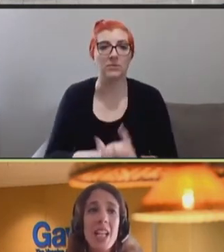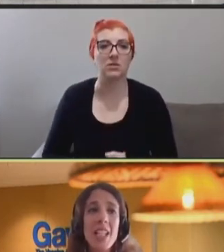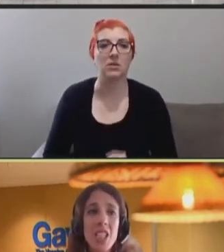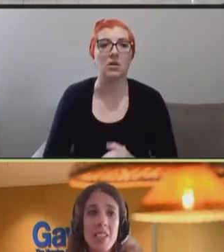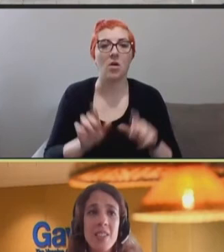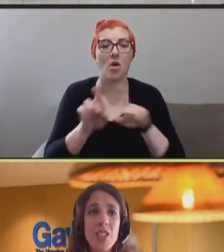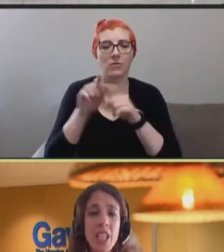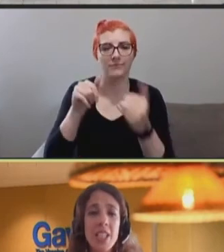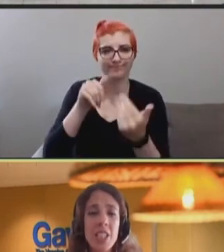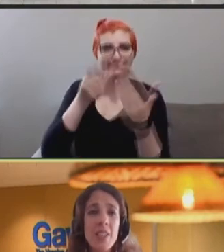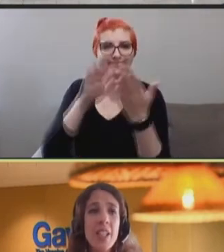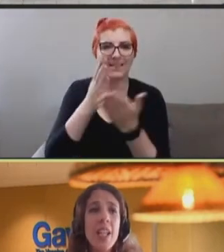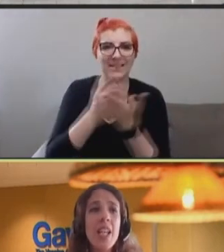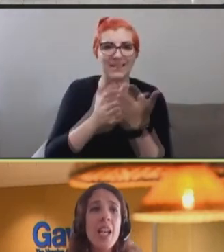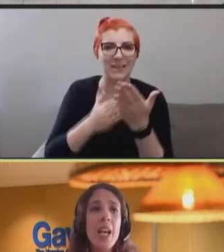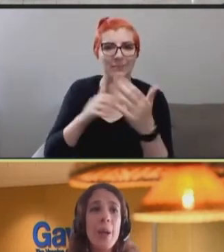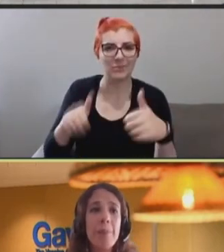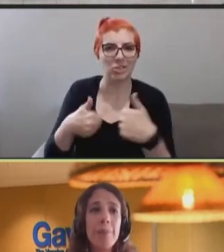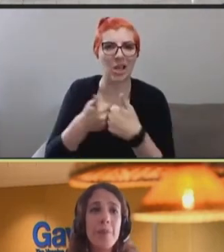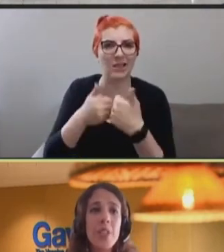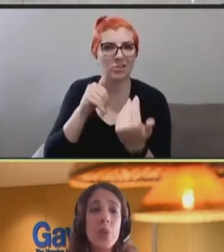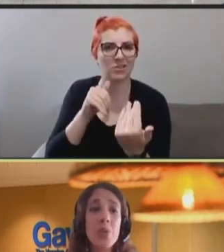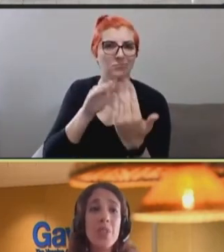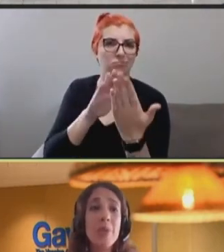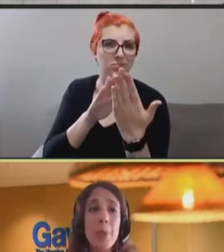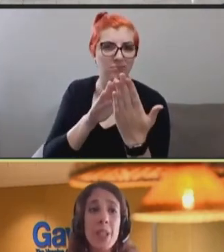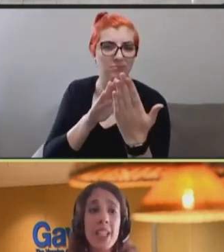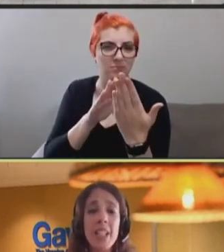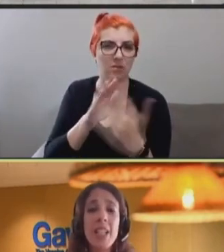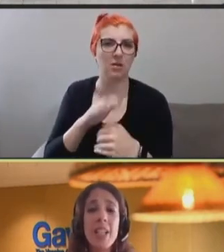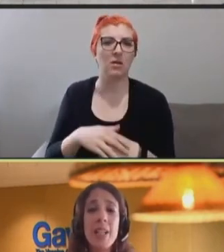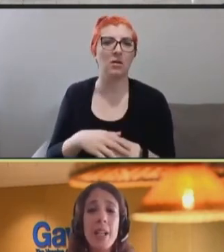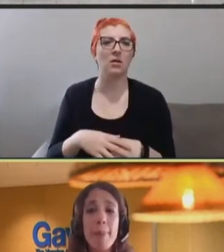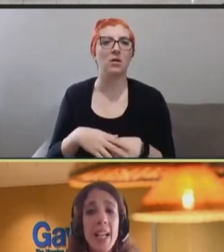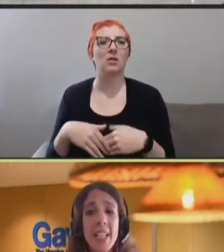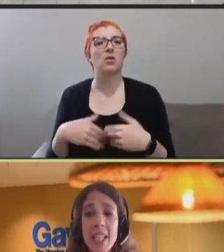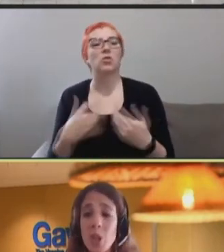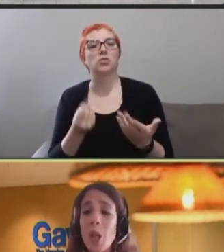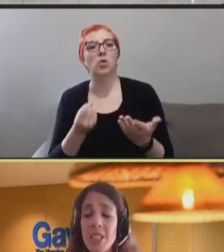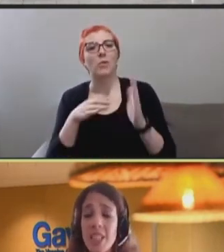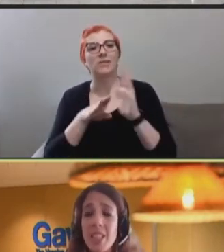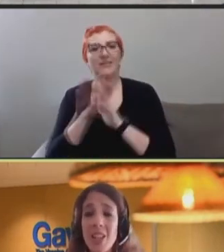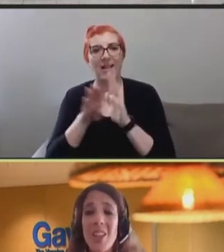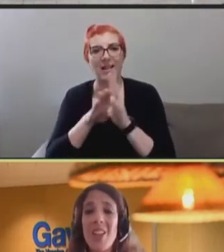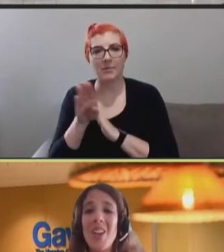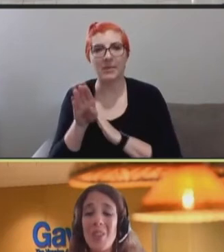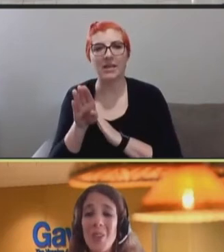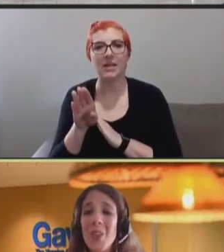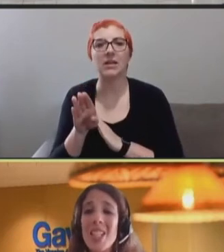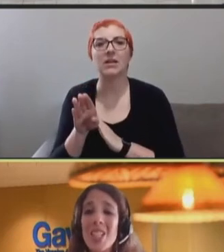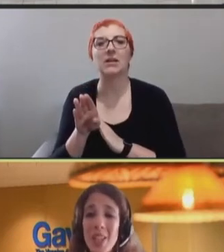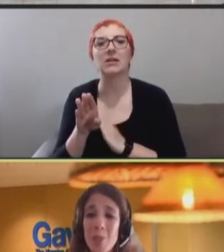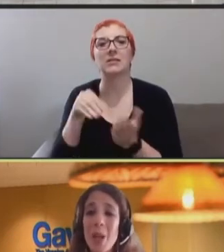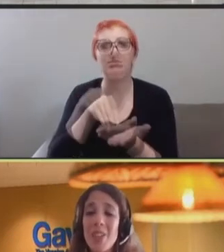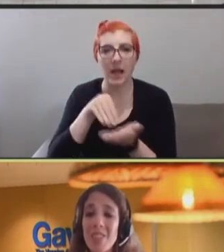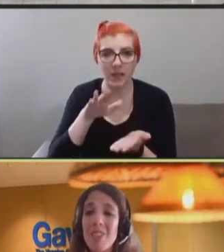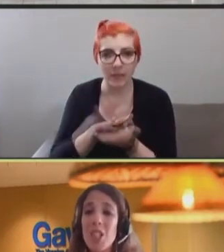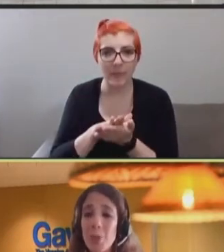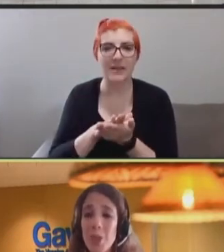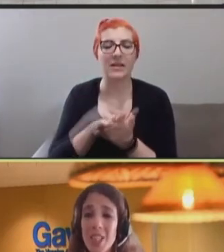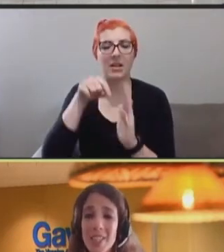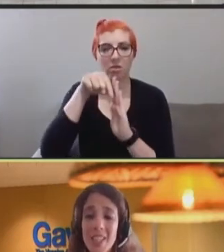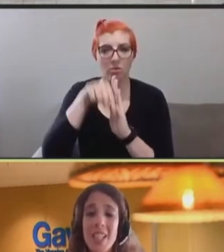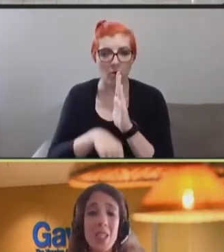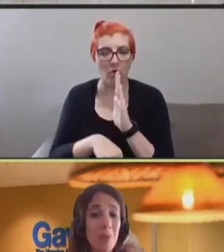some challenges. So developing, applying, and documenting a thorough and transparent